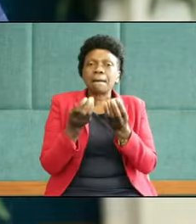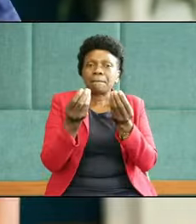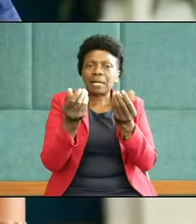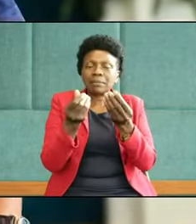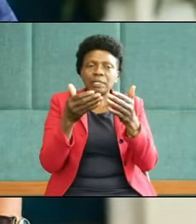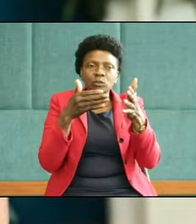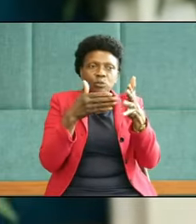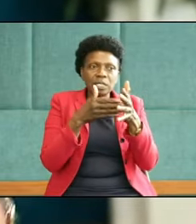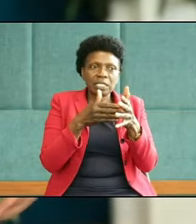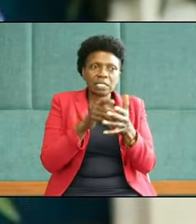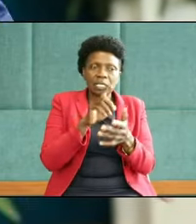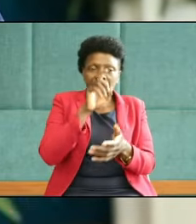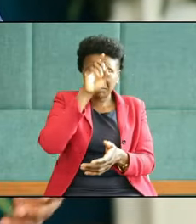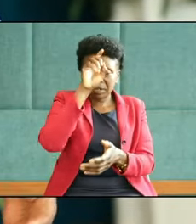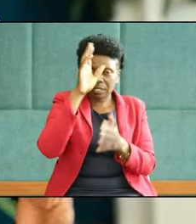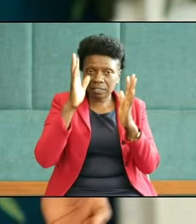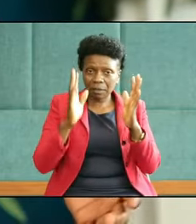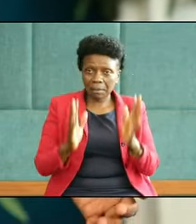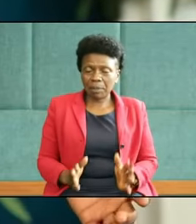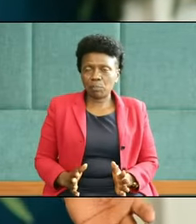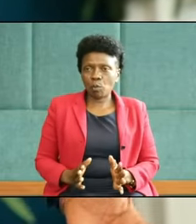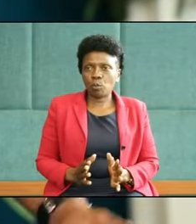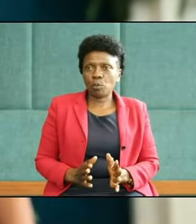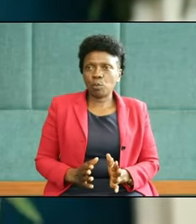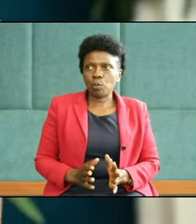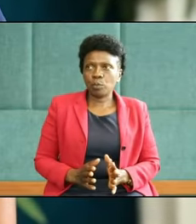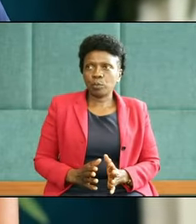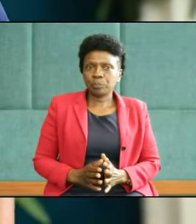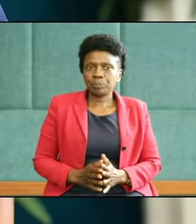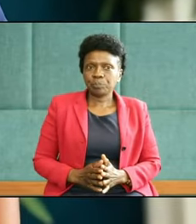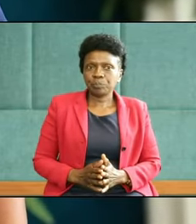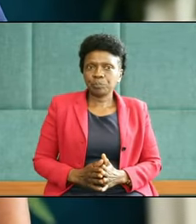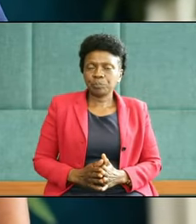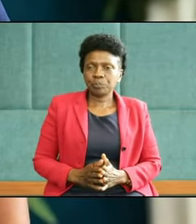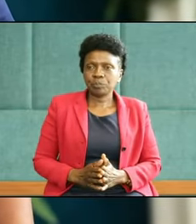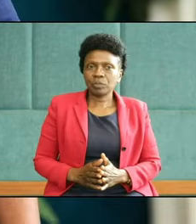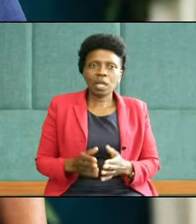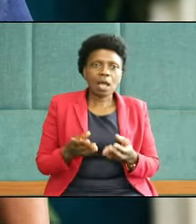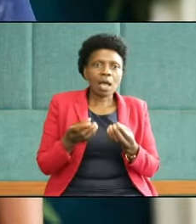ask, 1.7 million Kenya shillings is how much in dollars?